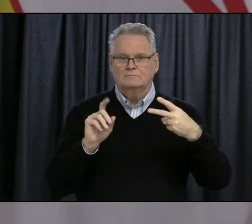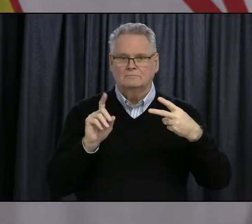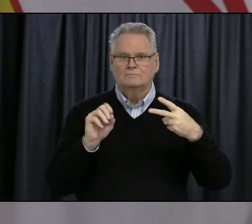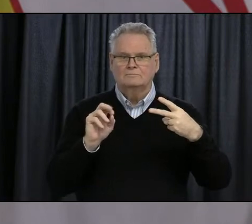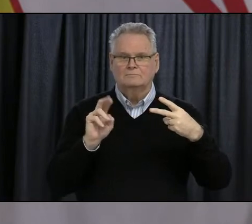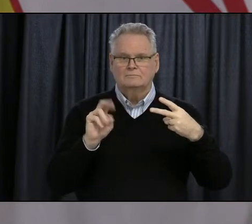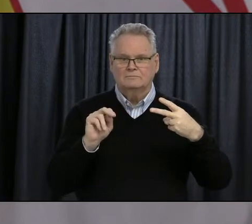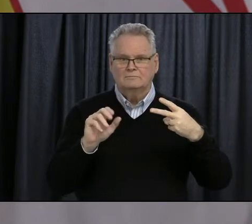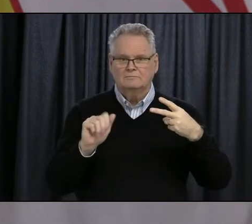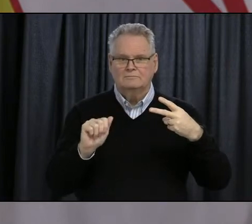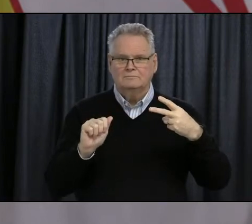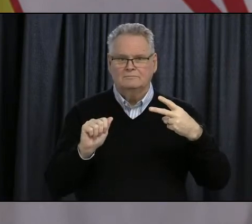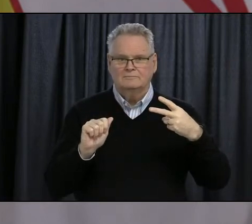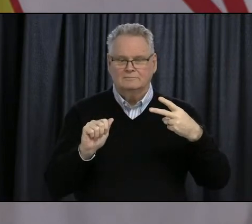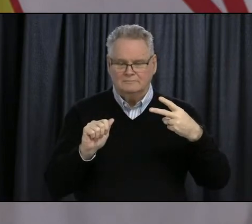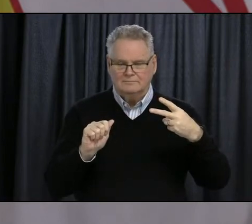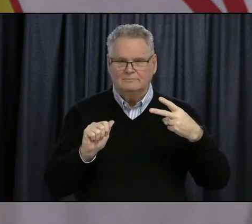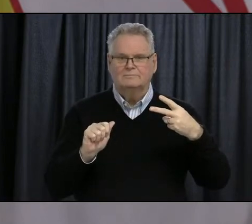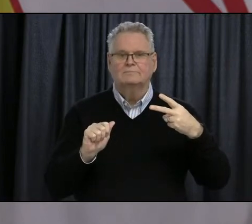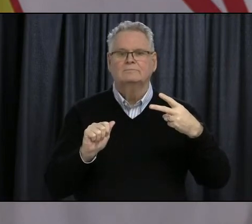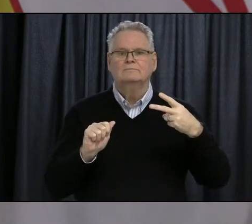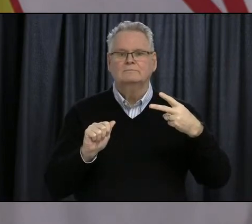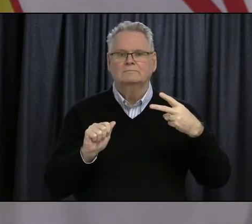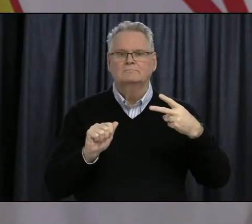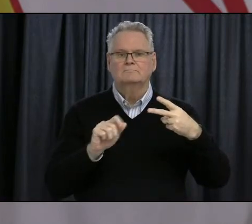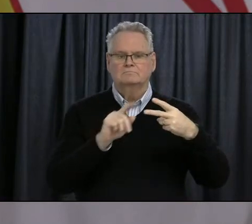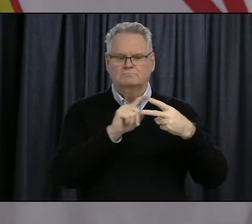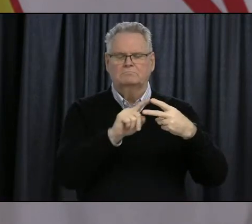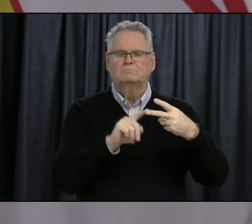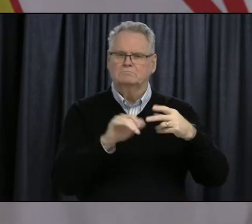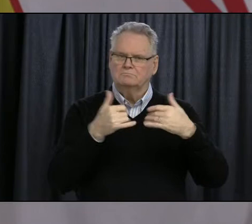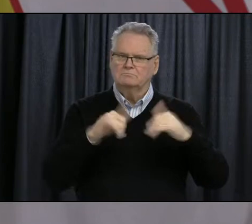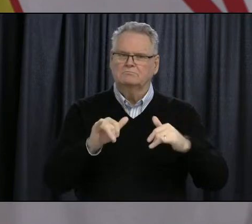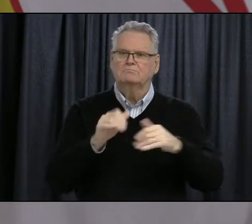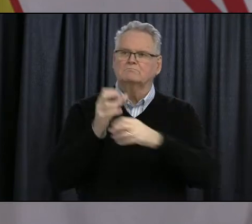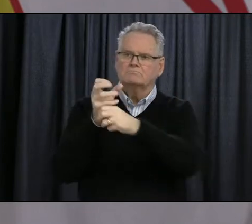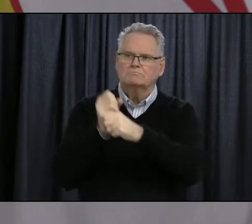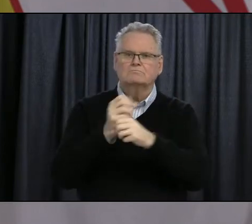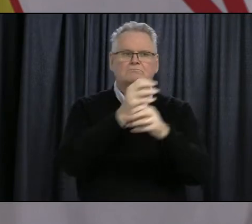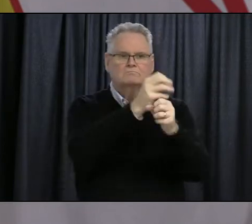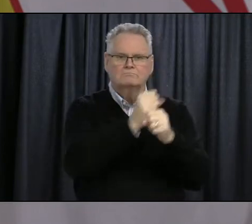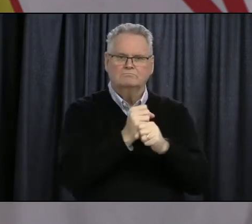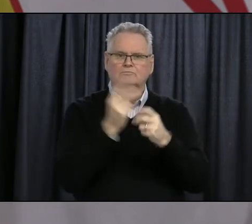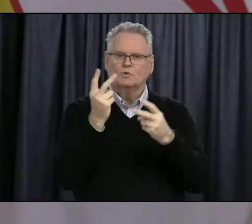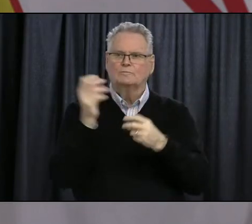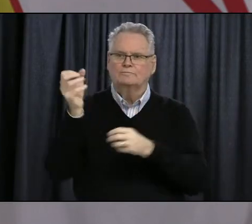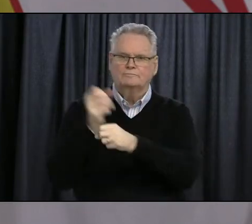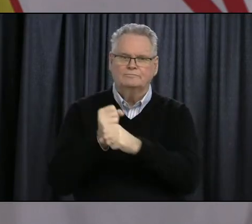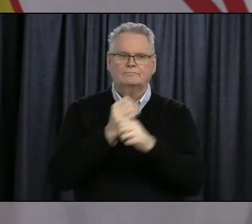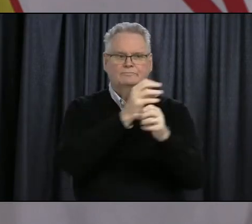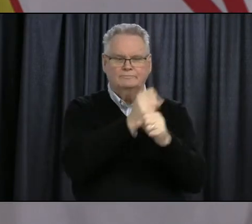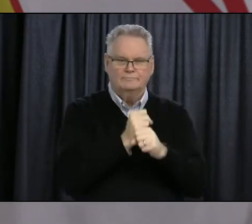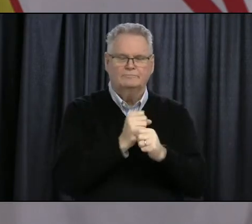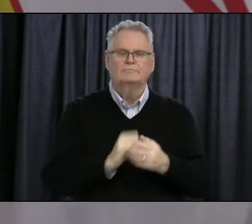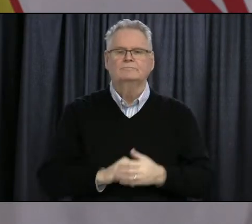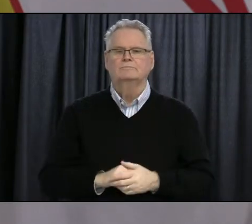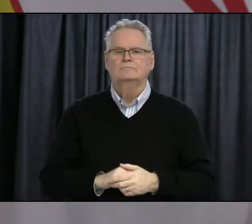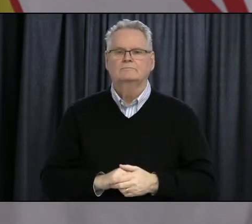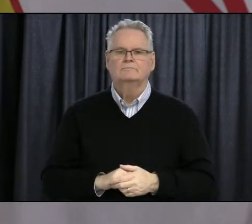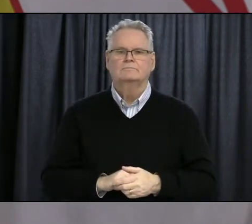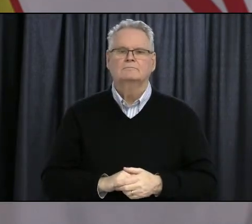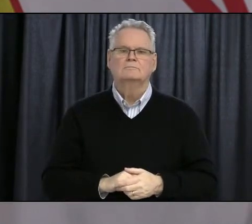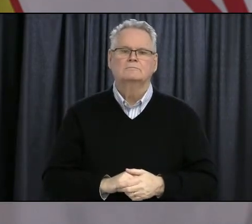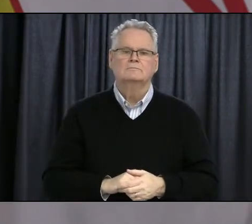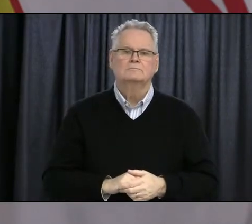us to focus on long-term care and personal care homes. This is welcome news, as the Pfizer vaccine will comprise the bulk of our